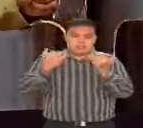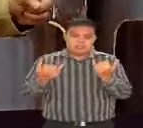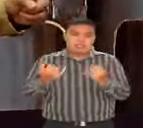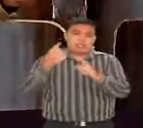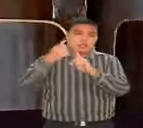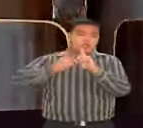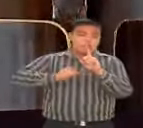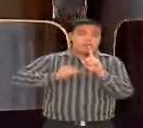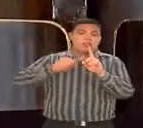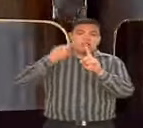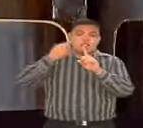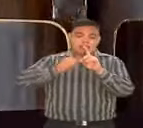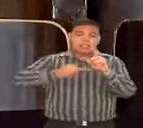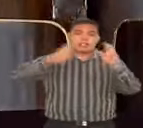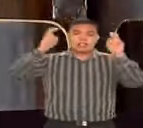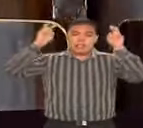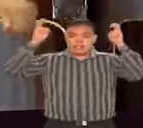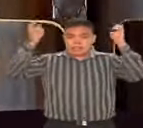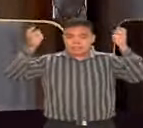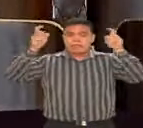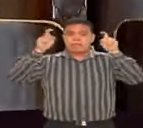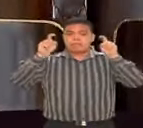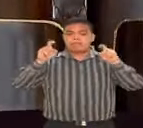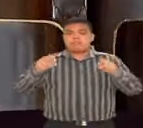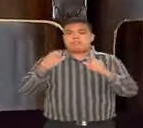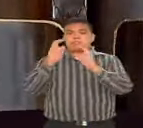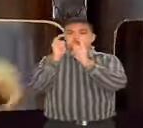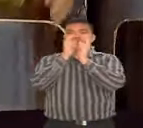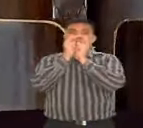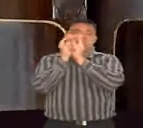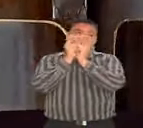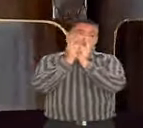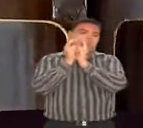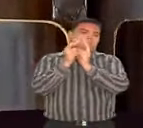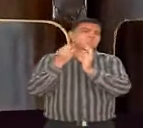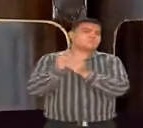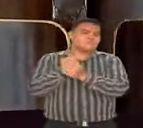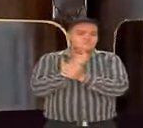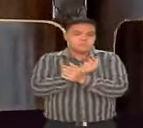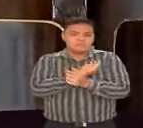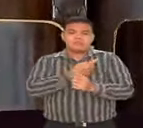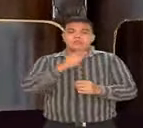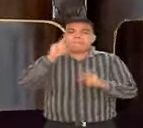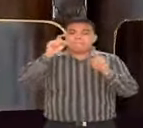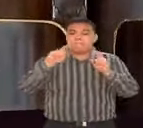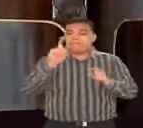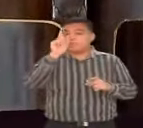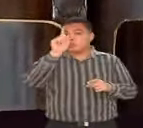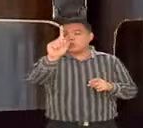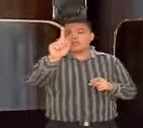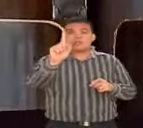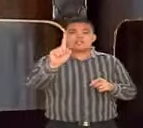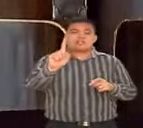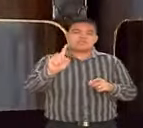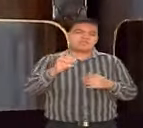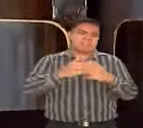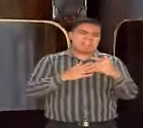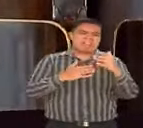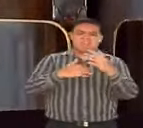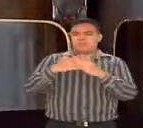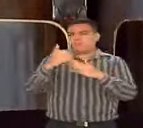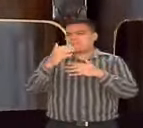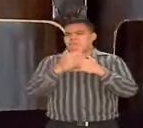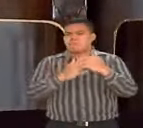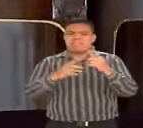our theme this month is what? Unity. We need to be united. We need to be one in